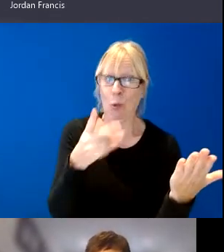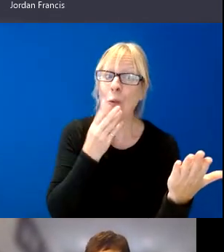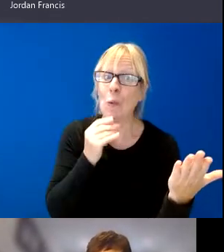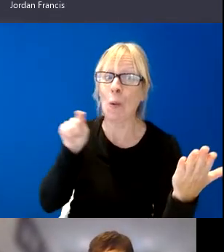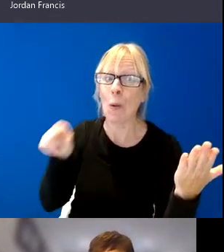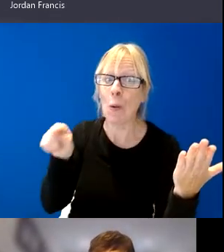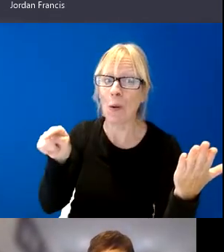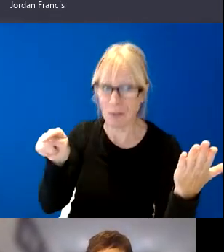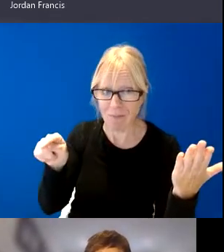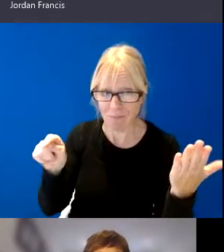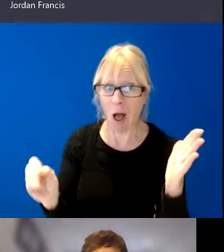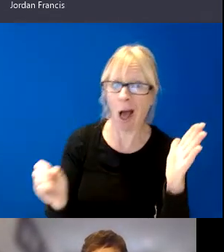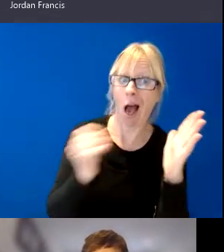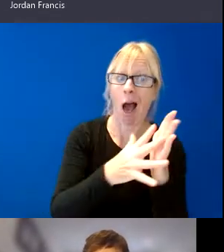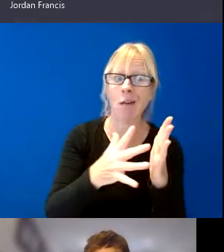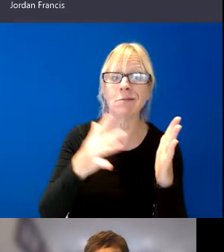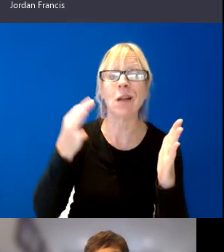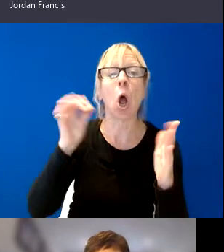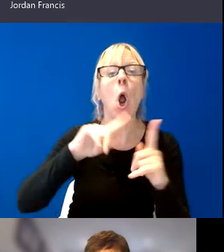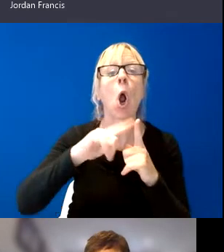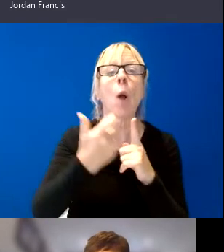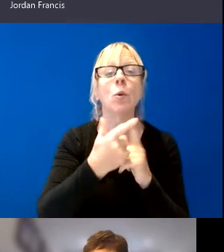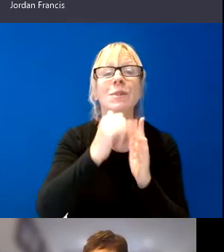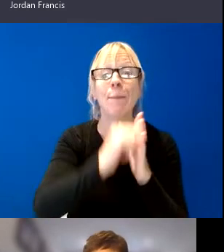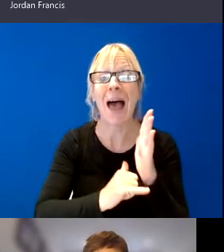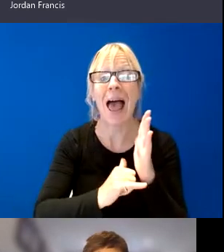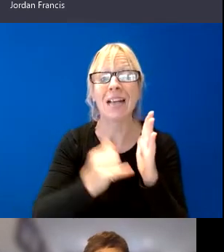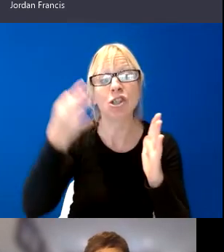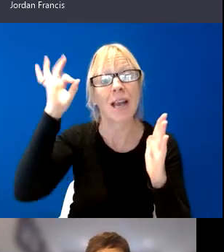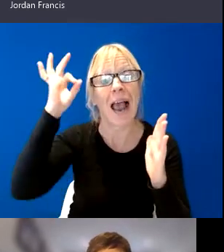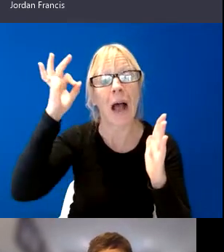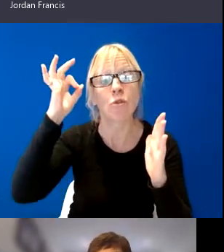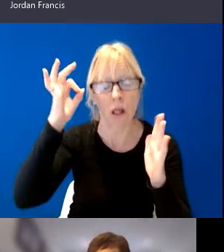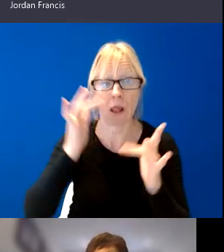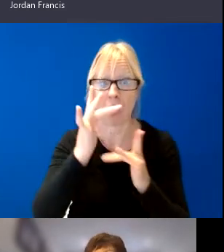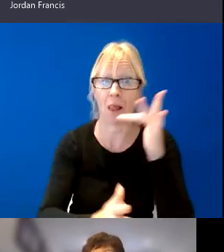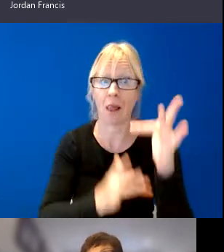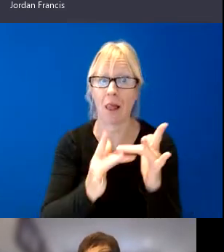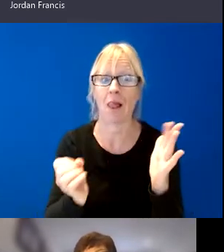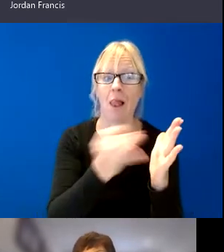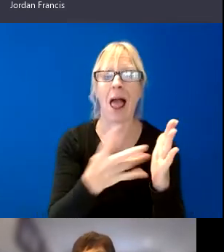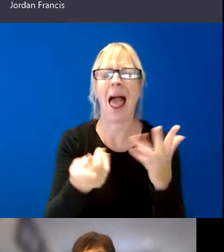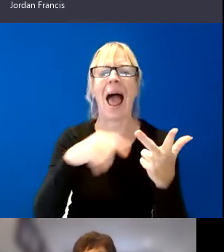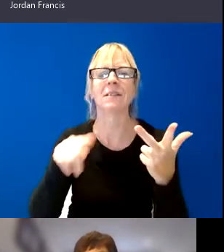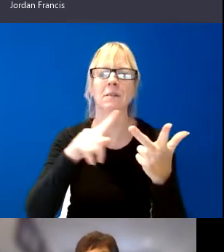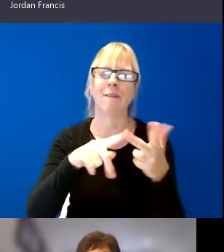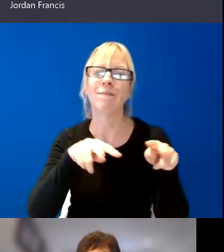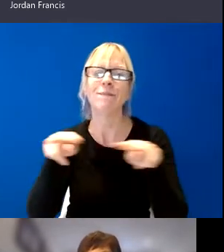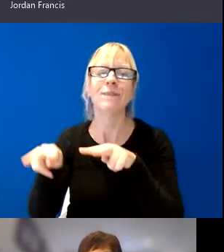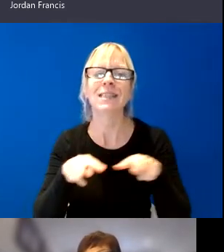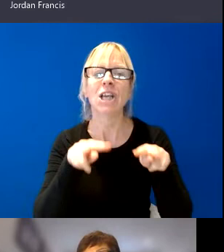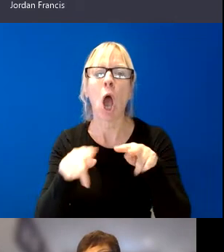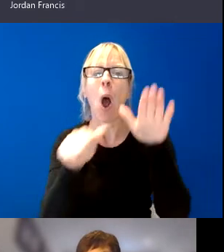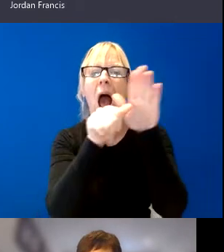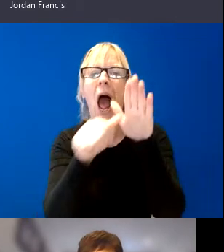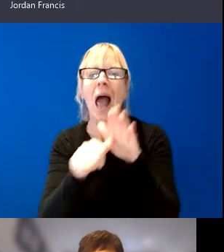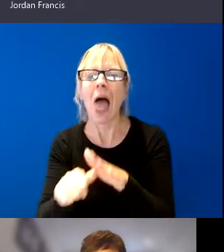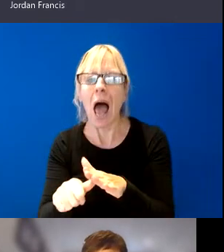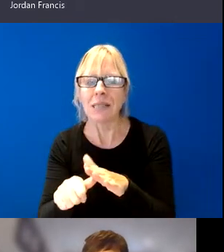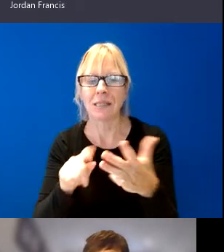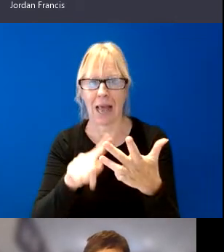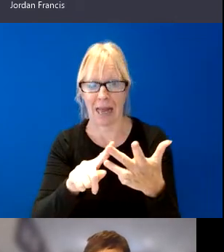the Birmingham City Council Communities pages. There's also a highlights video, and this webinar, as we said, will be recorded